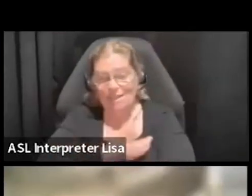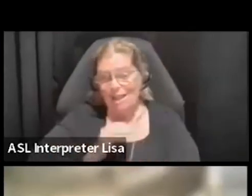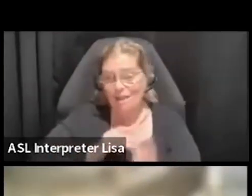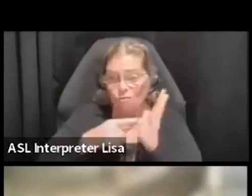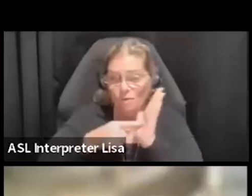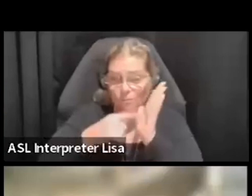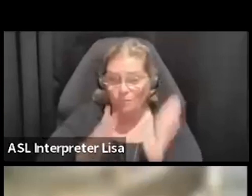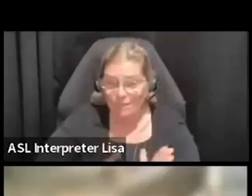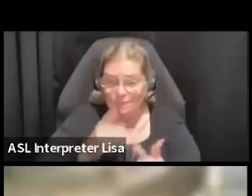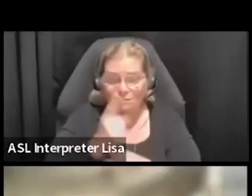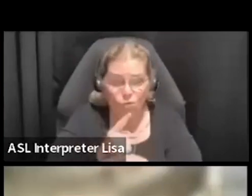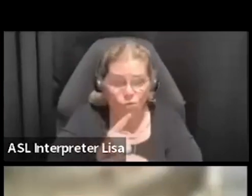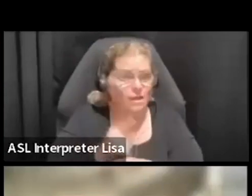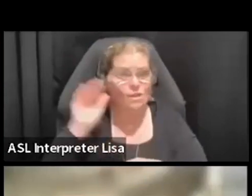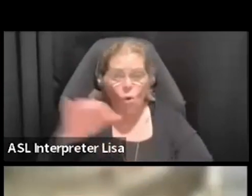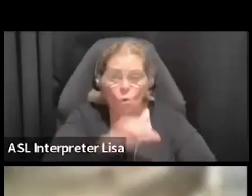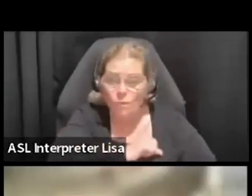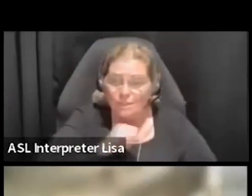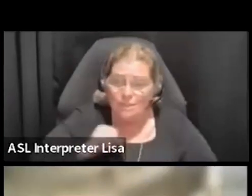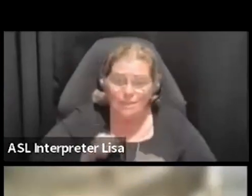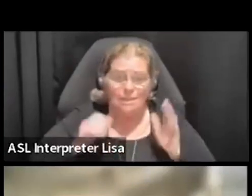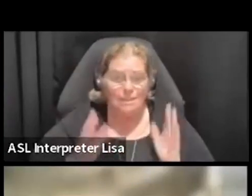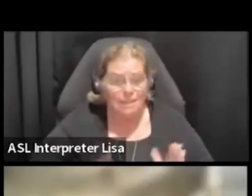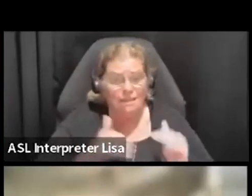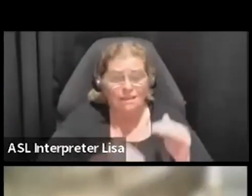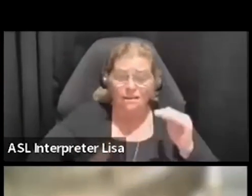the Senate at the higher level. Like,